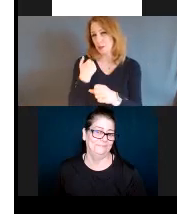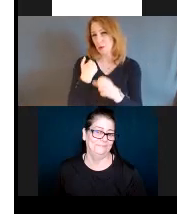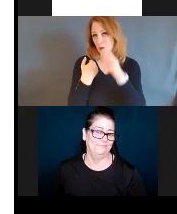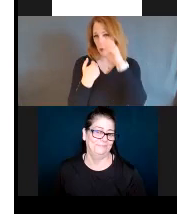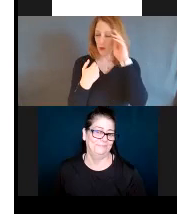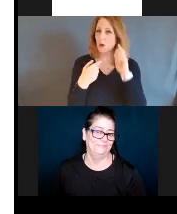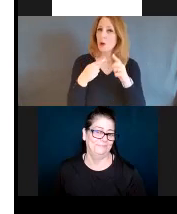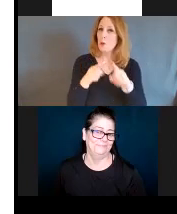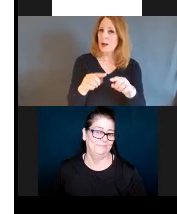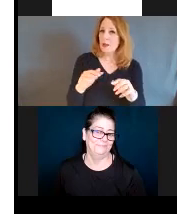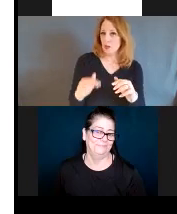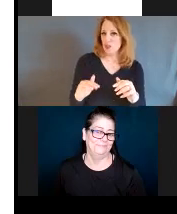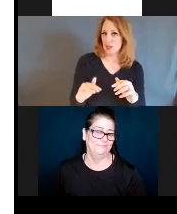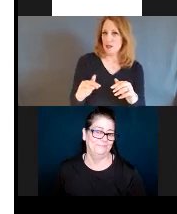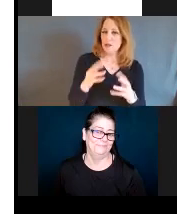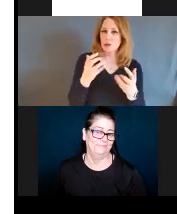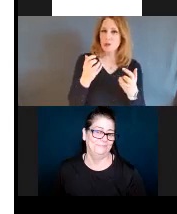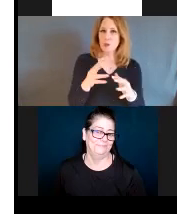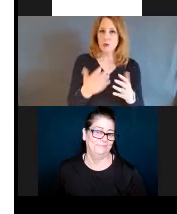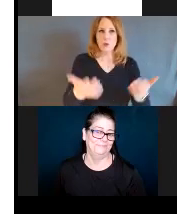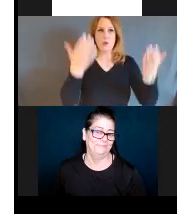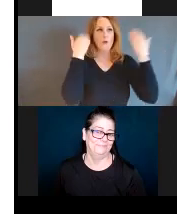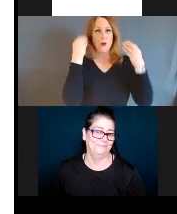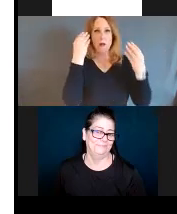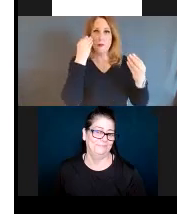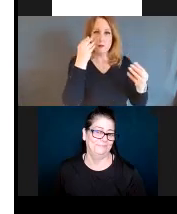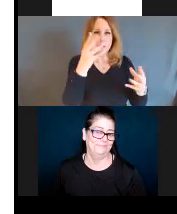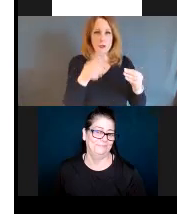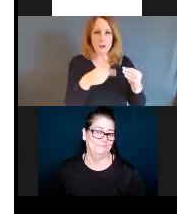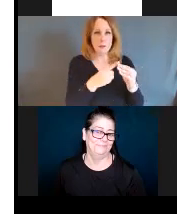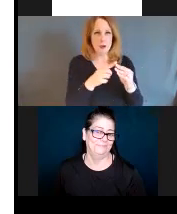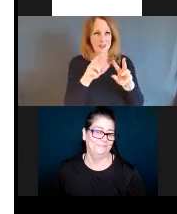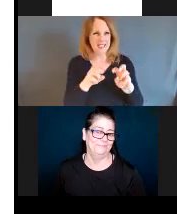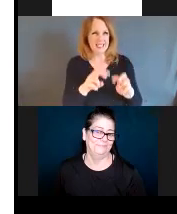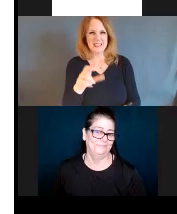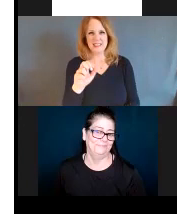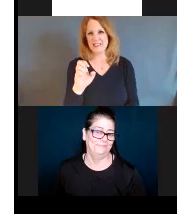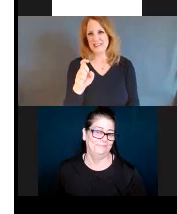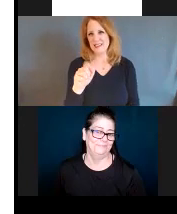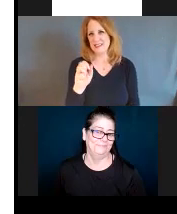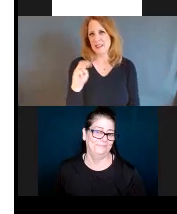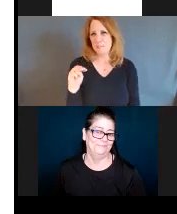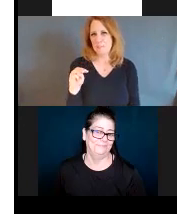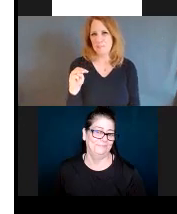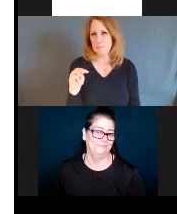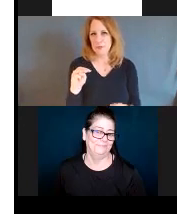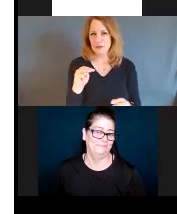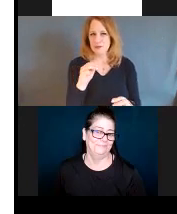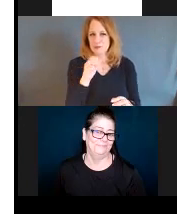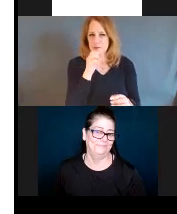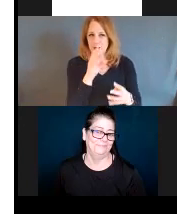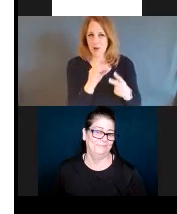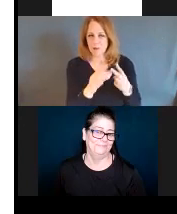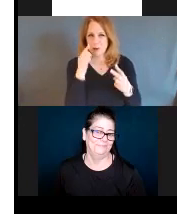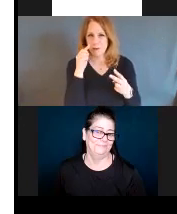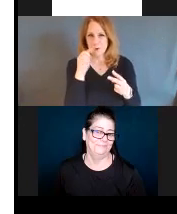child, you don't want to overwhelm them with information about a sexual assault response exam. That's not going to be an option for them. They may have